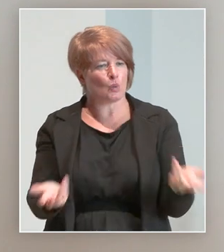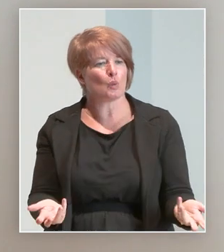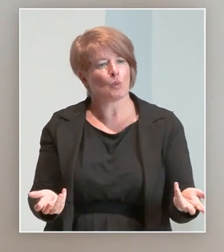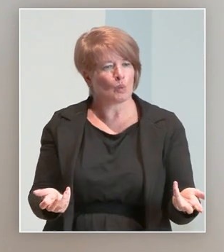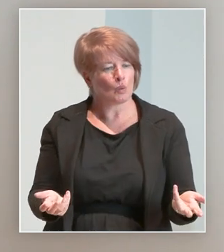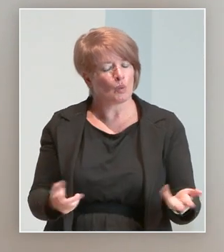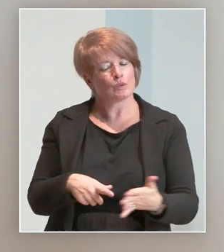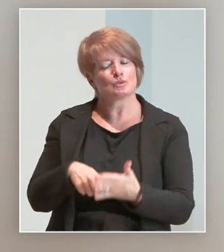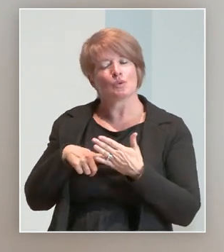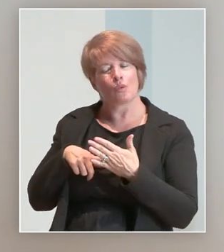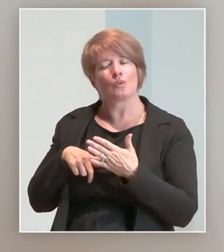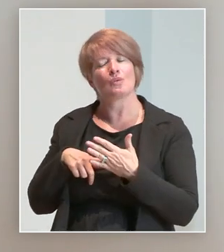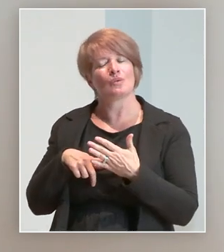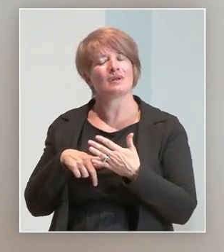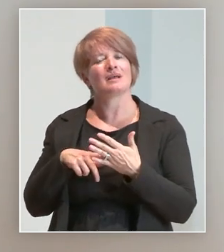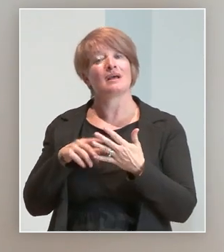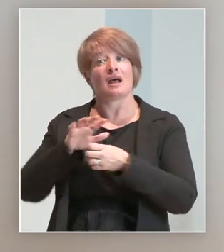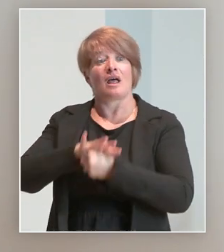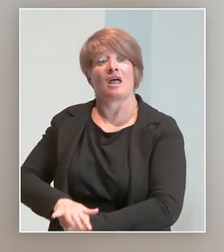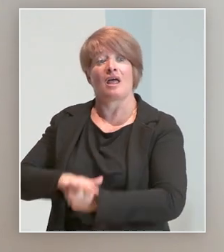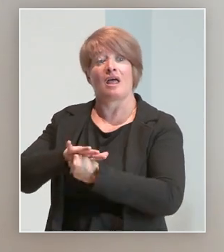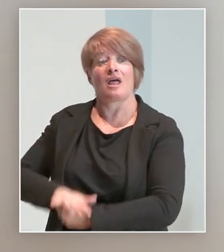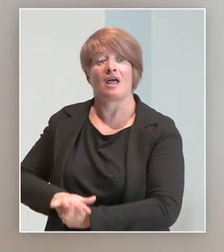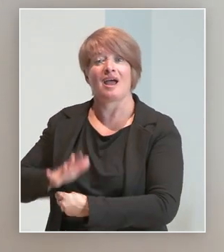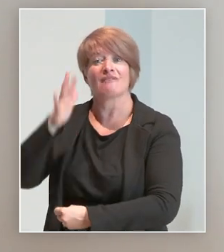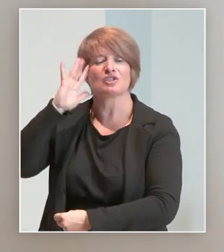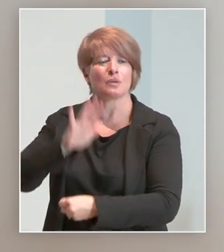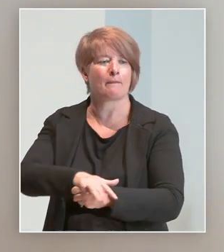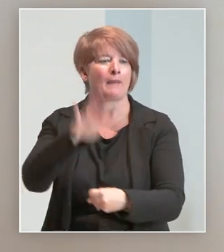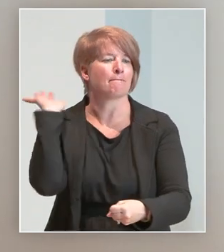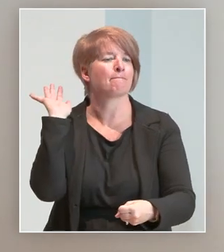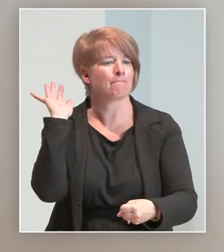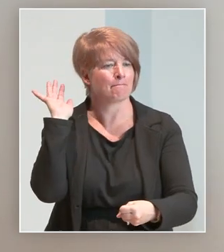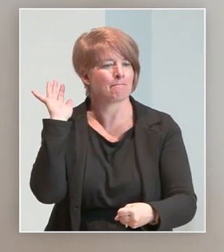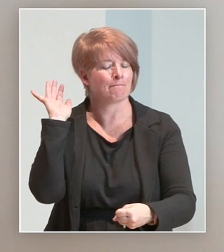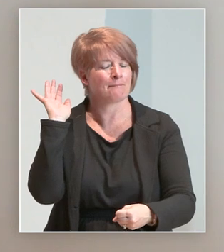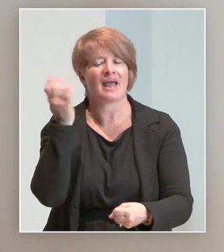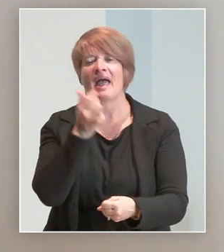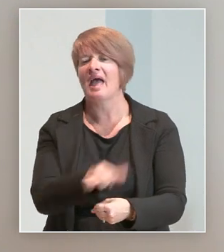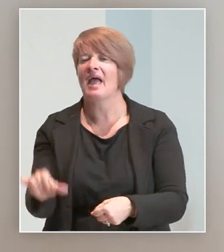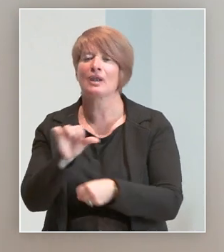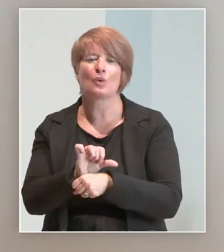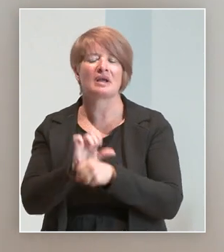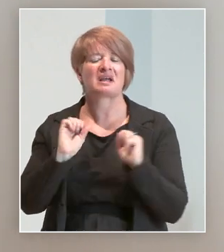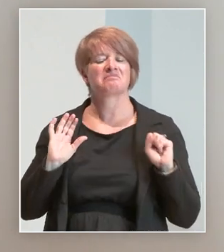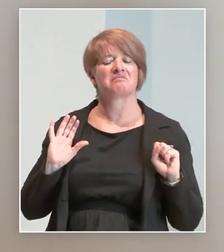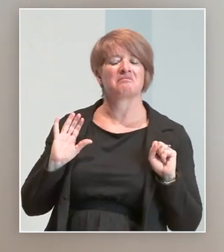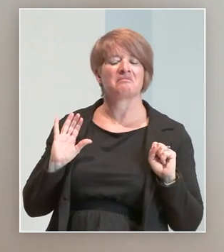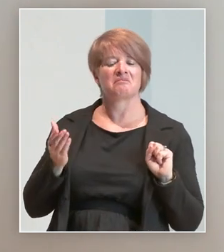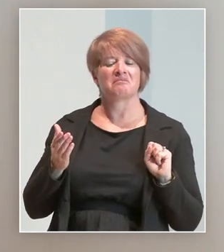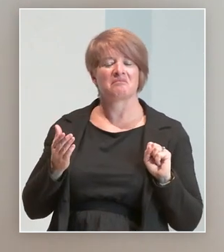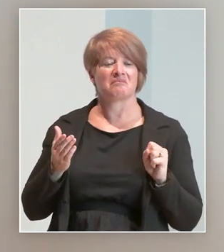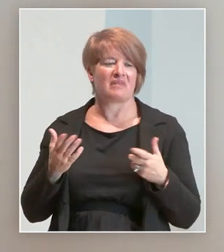Maroons also shows us the way that suppression eventually finds release. Any work can appear to take